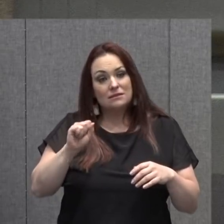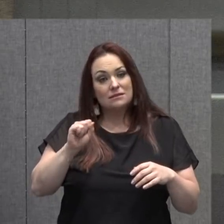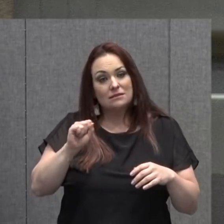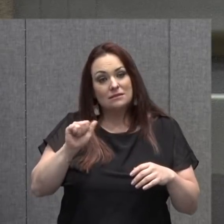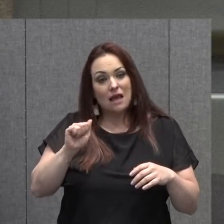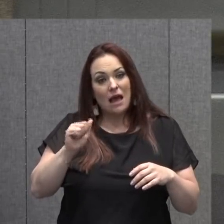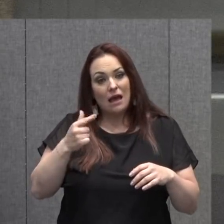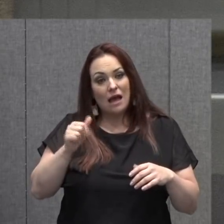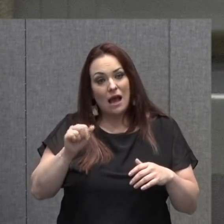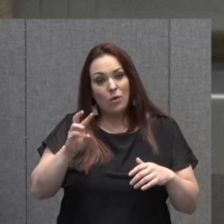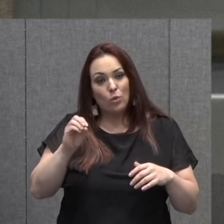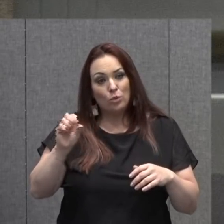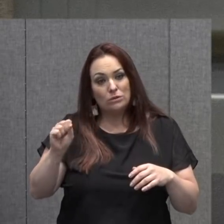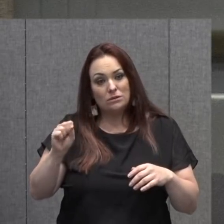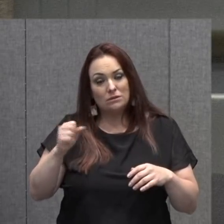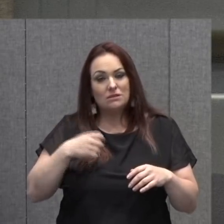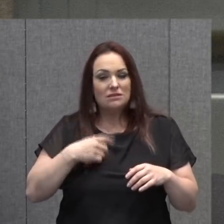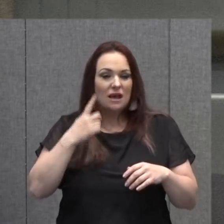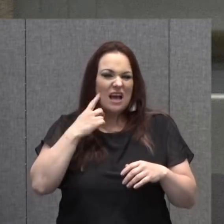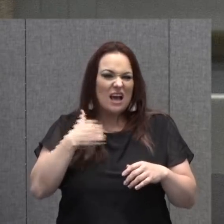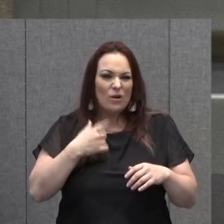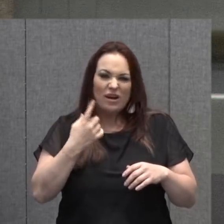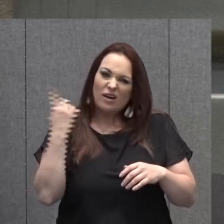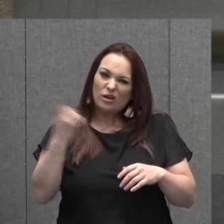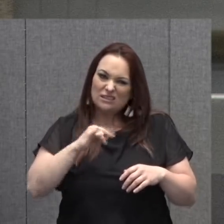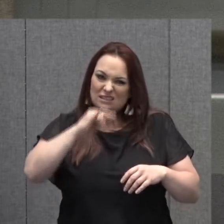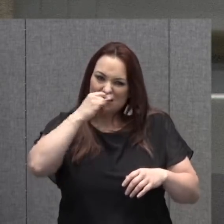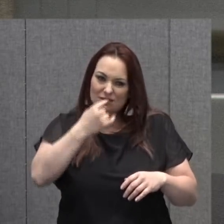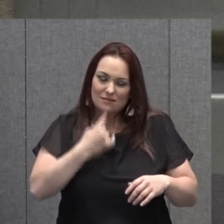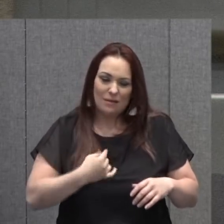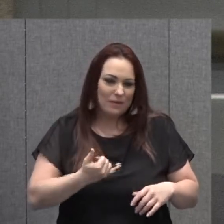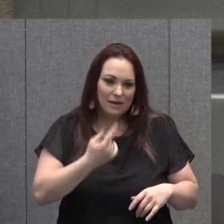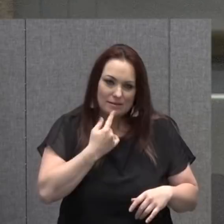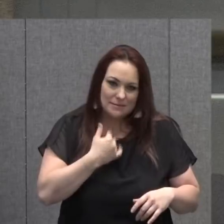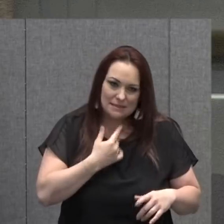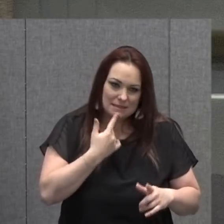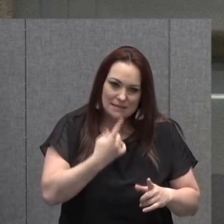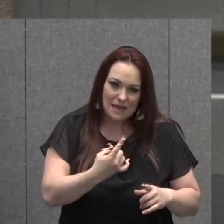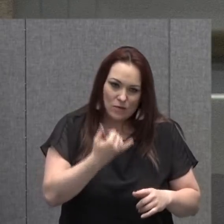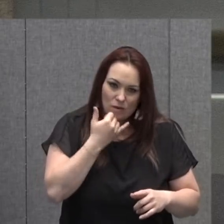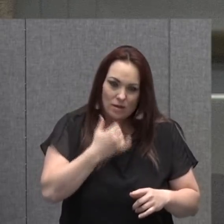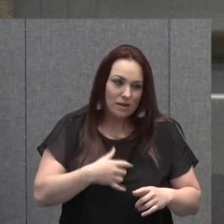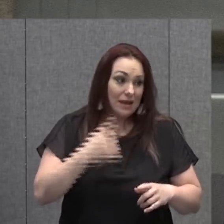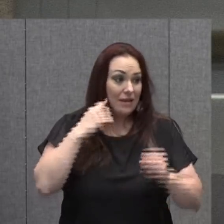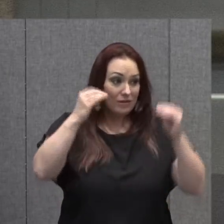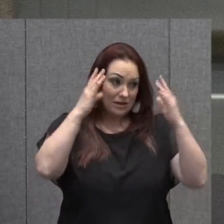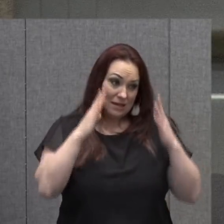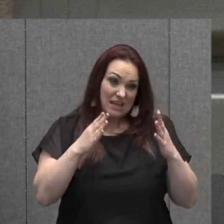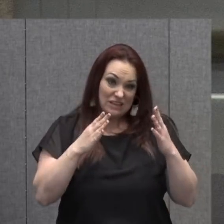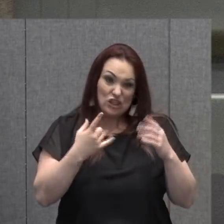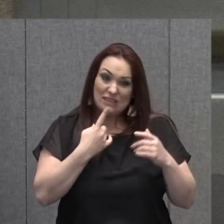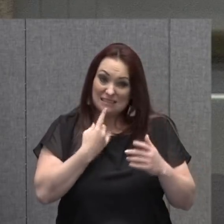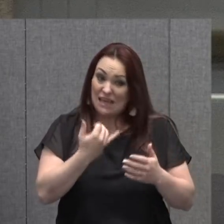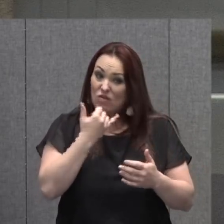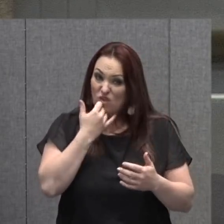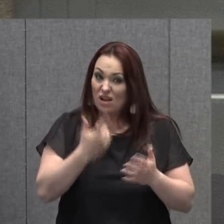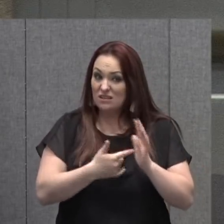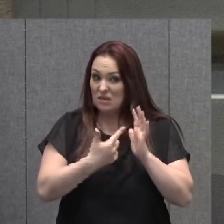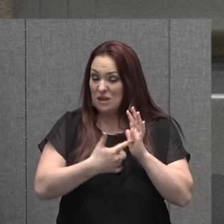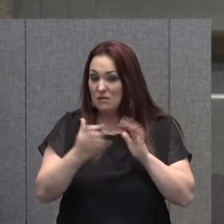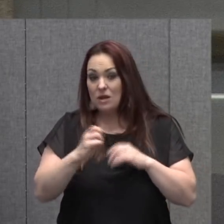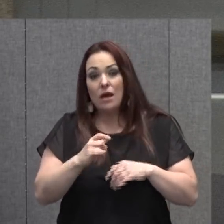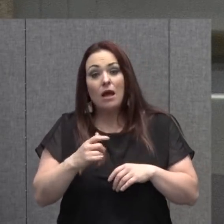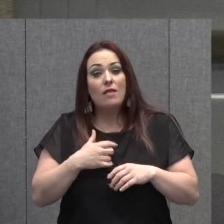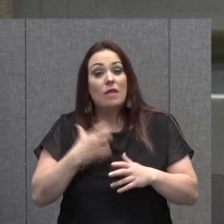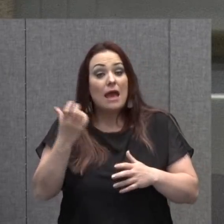My kids laugh at me, and I have kids always tell me how to say that correctly. See, even teachers say things wrong.